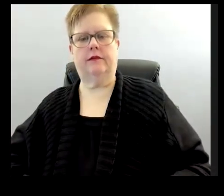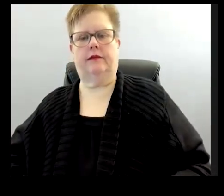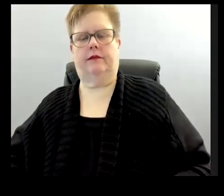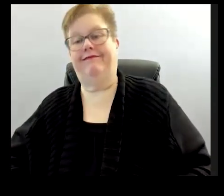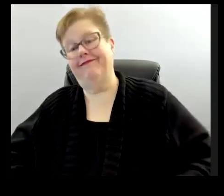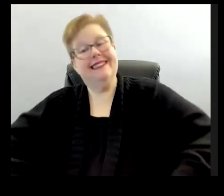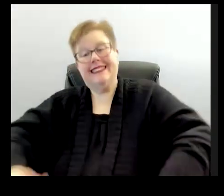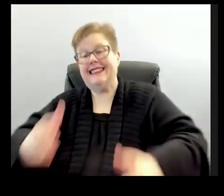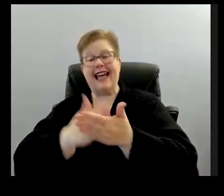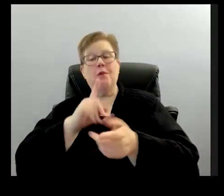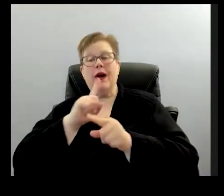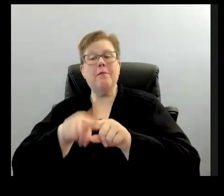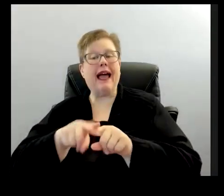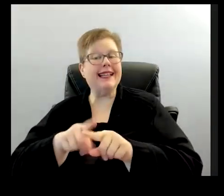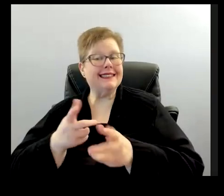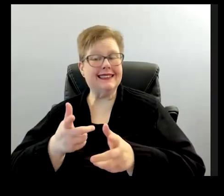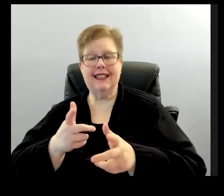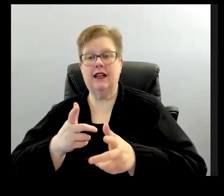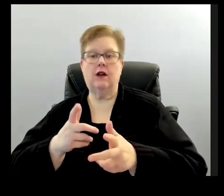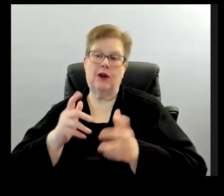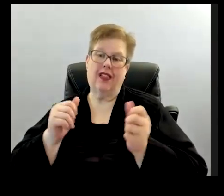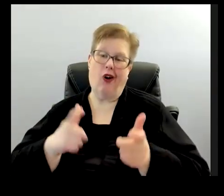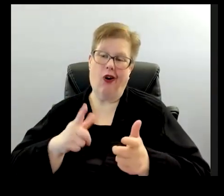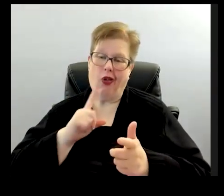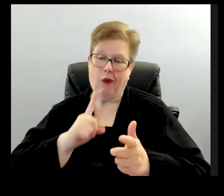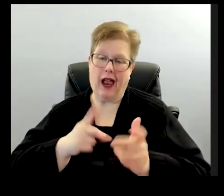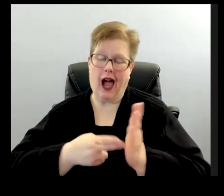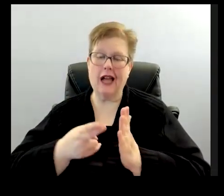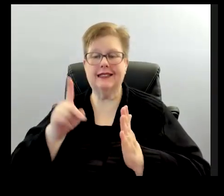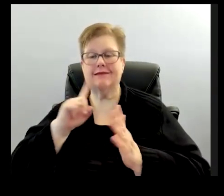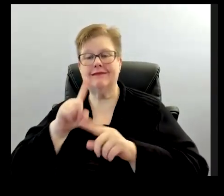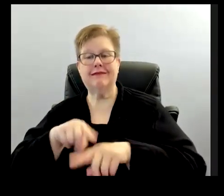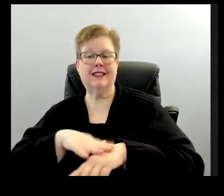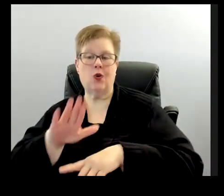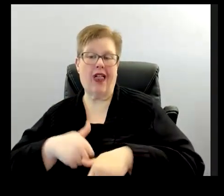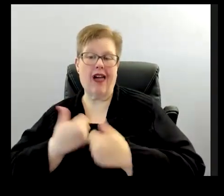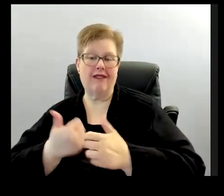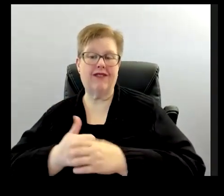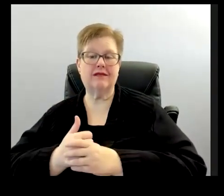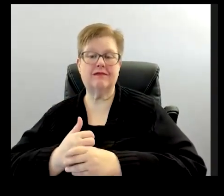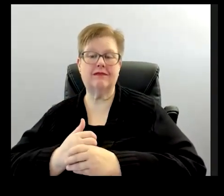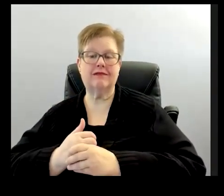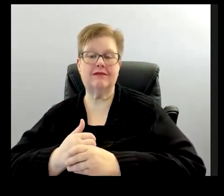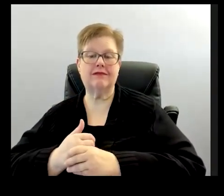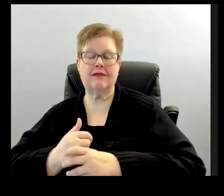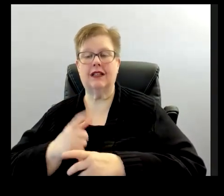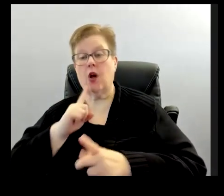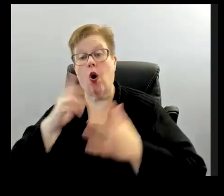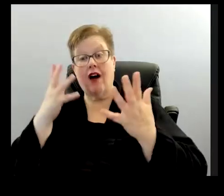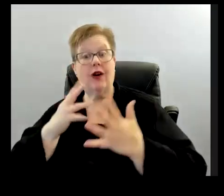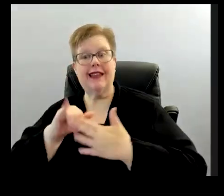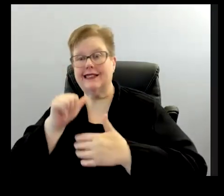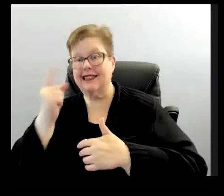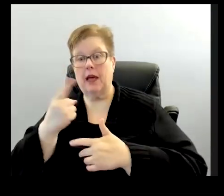really depends on, well, all of this, honestly, really depends on your life. So this, unfortunately, is